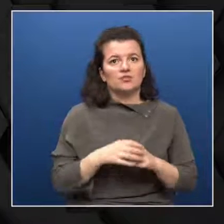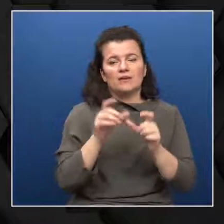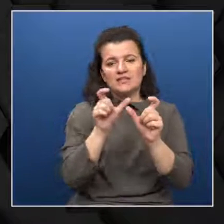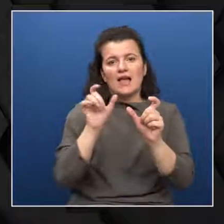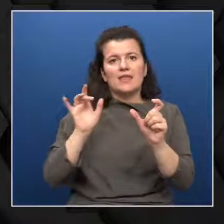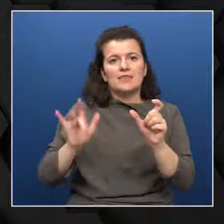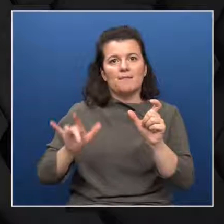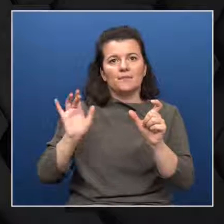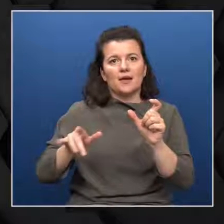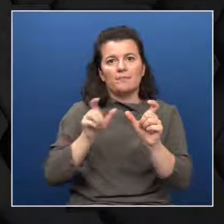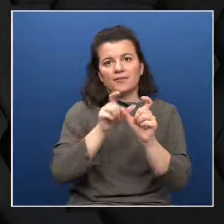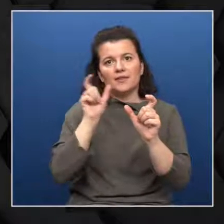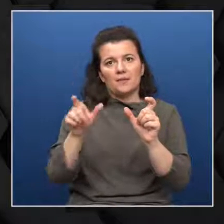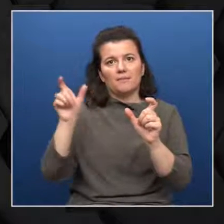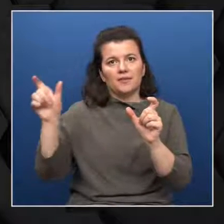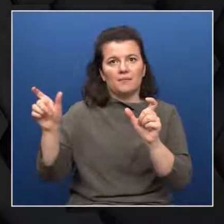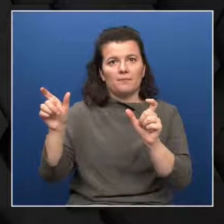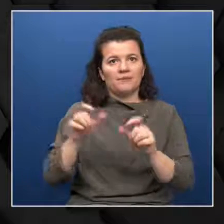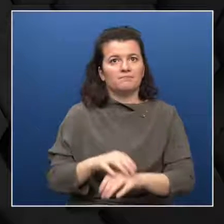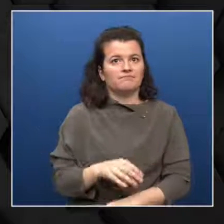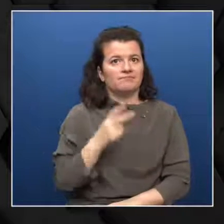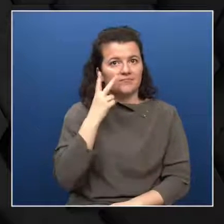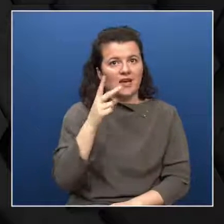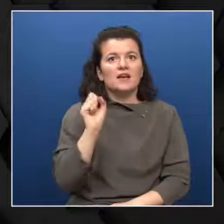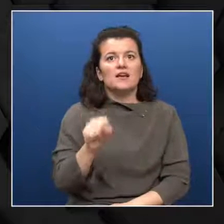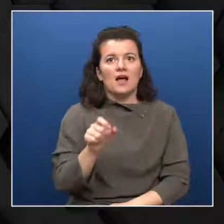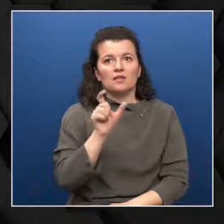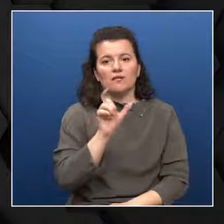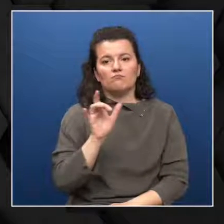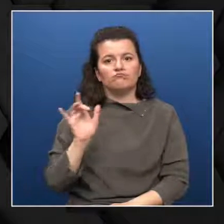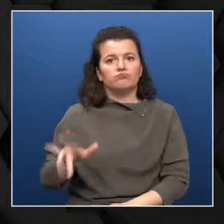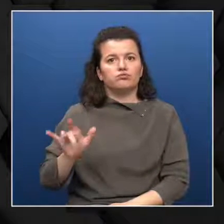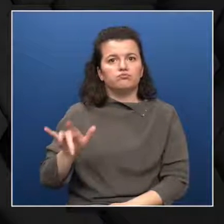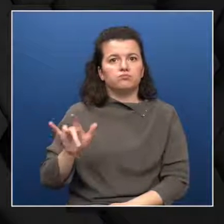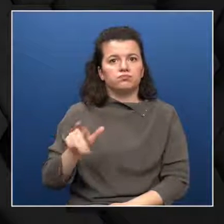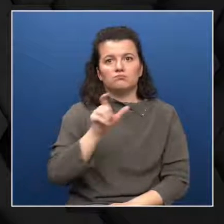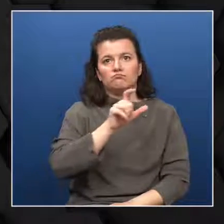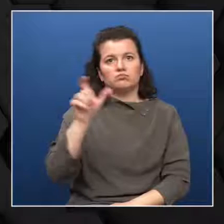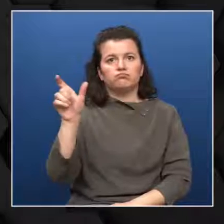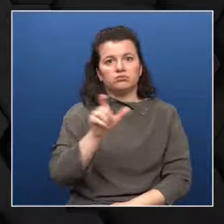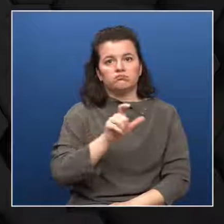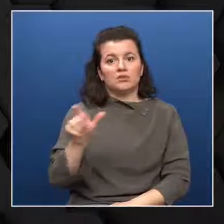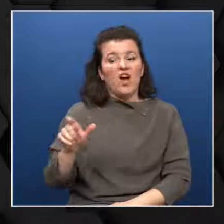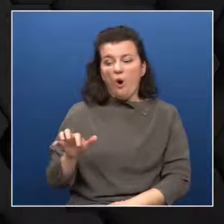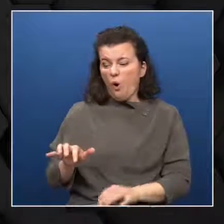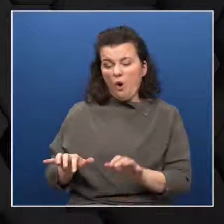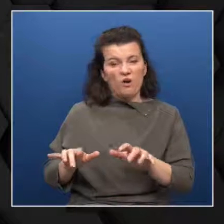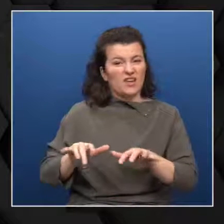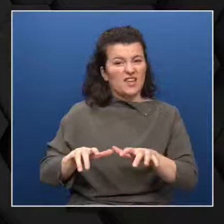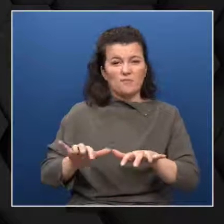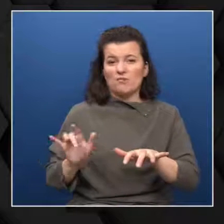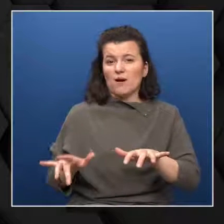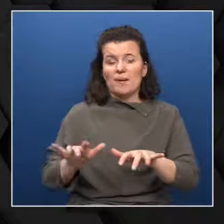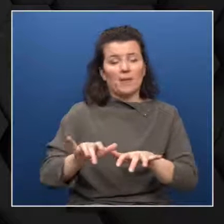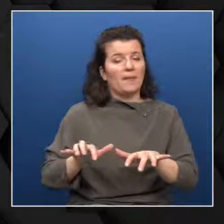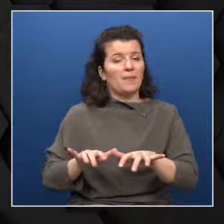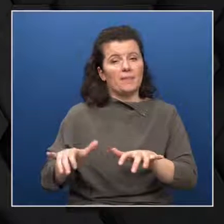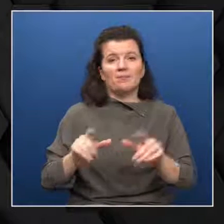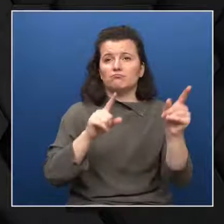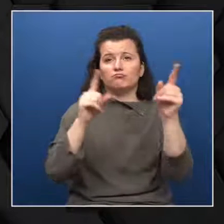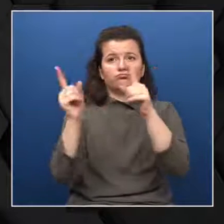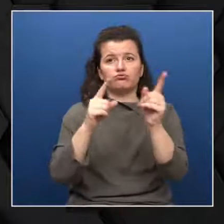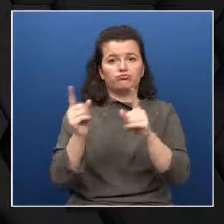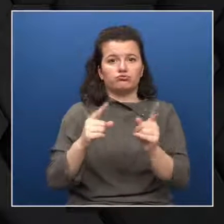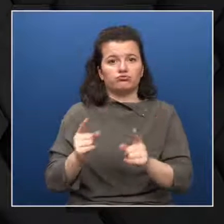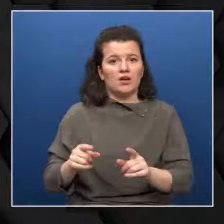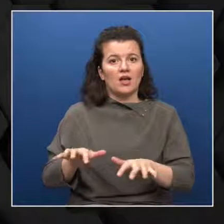an accessible, I can tab stop through here, and I can check that I can actually navigate with my keyboard. That's great. And then if I go to the inaccessible